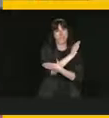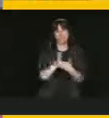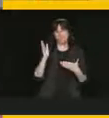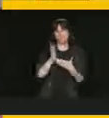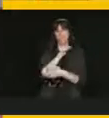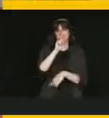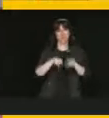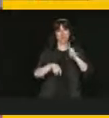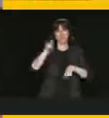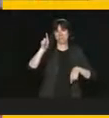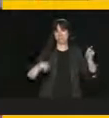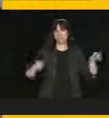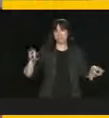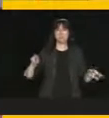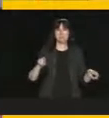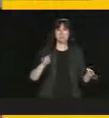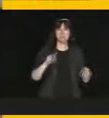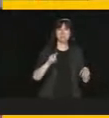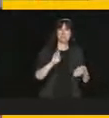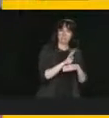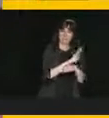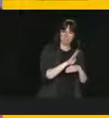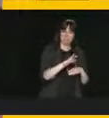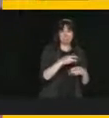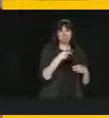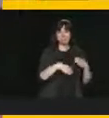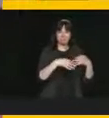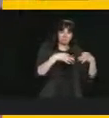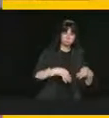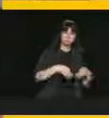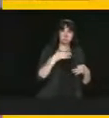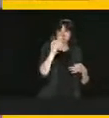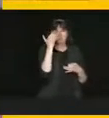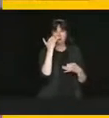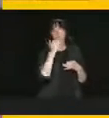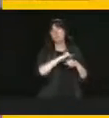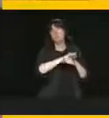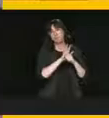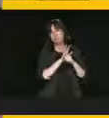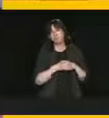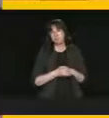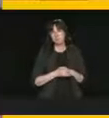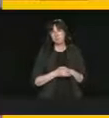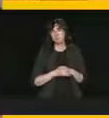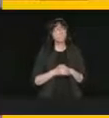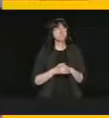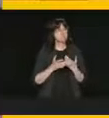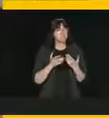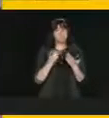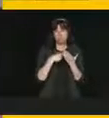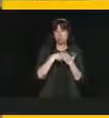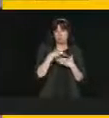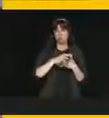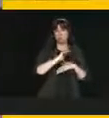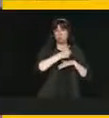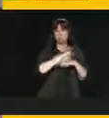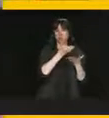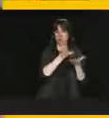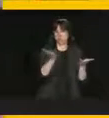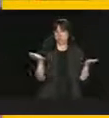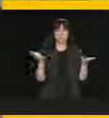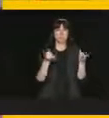and employers have had to take some very difficult decisions because of COVID-19. We've put in place measures to support the people